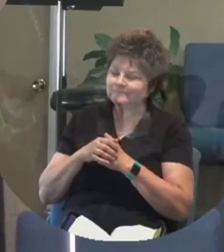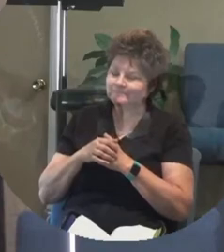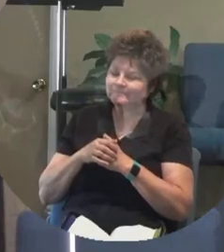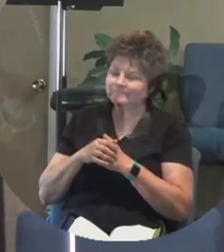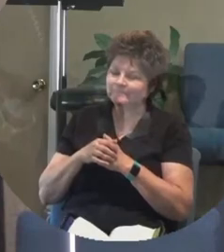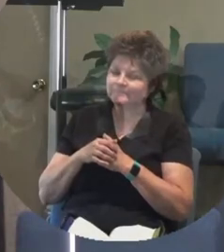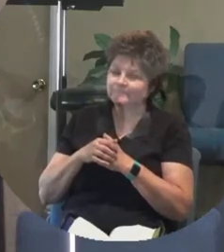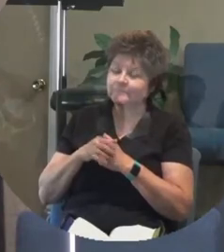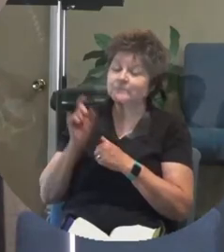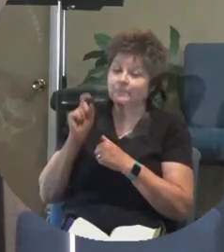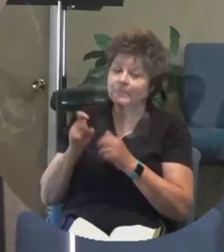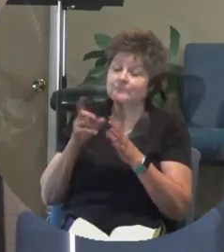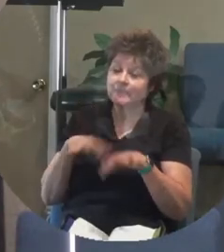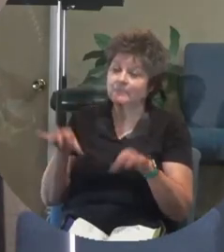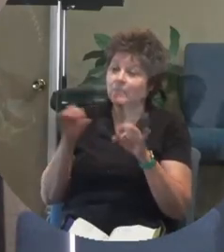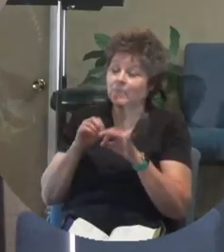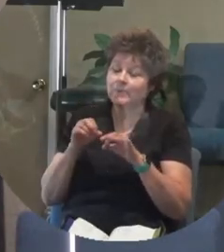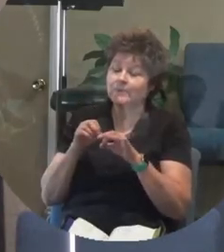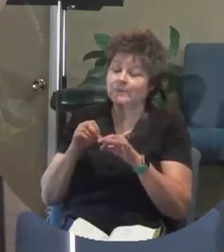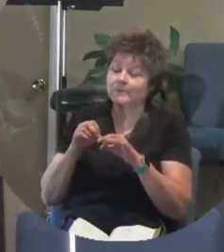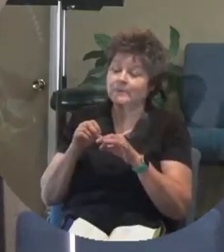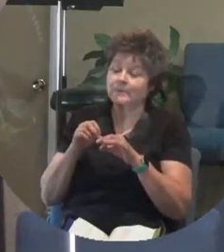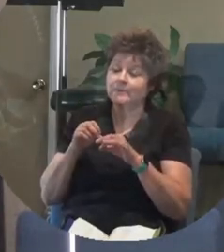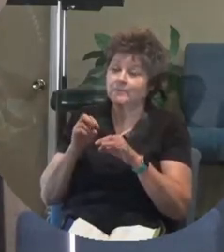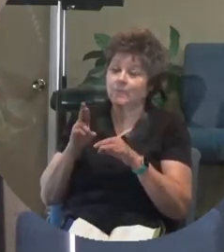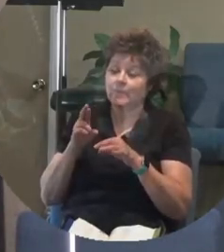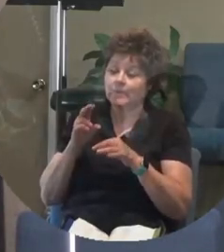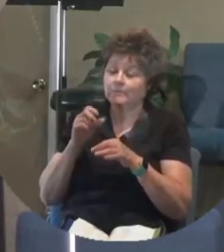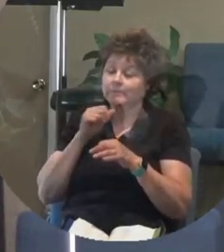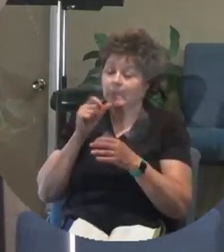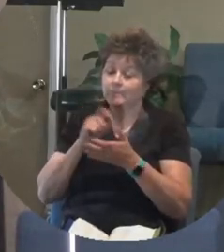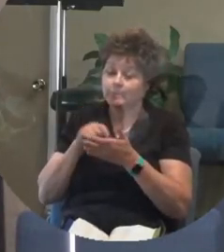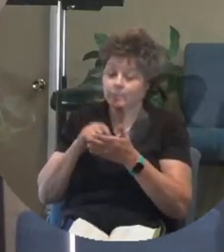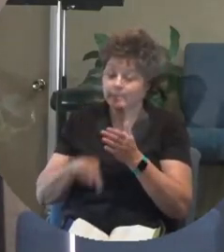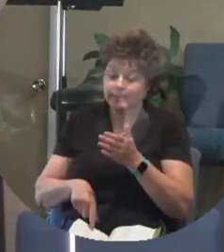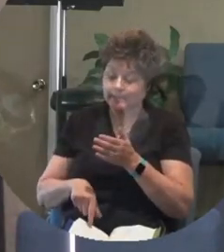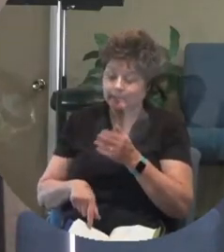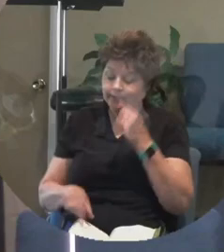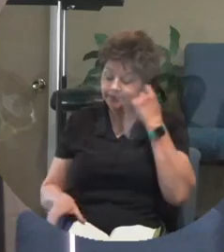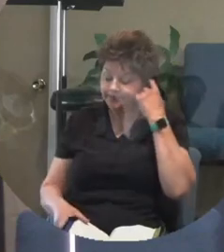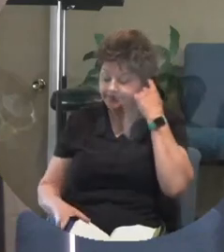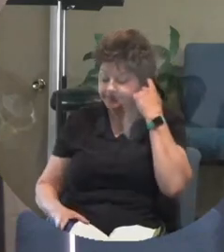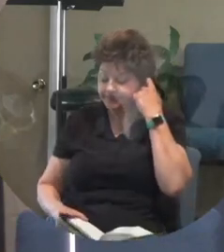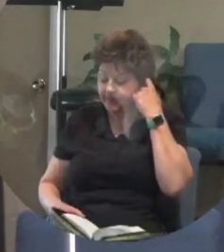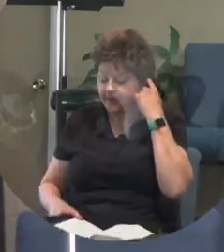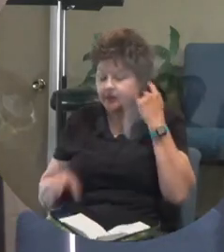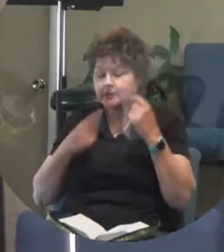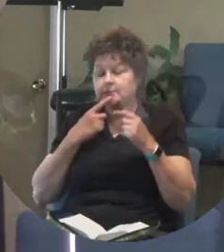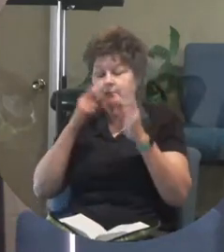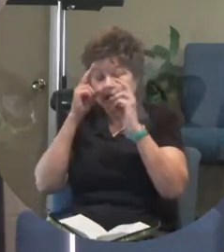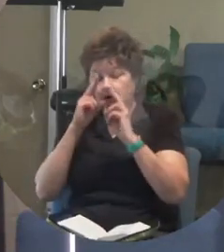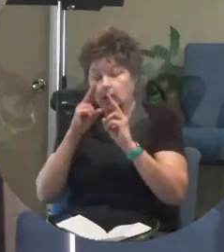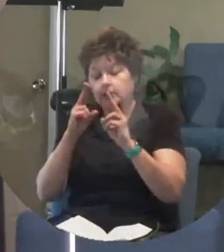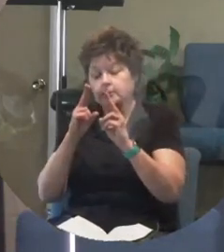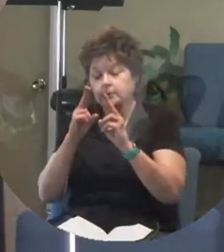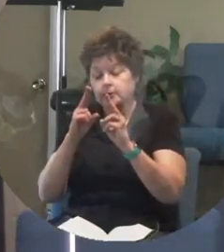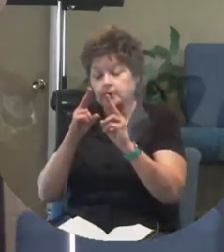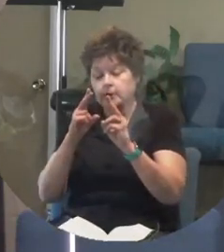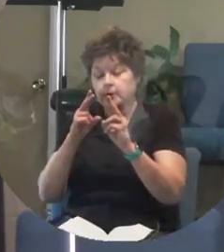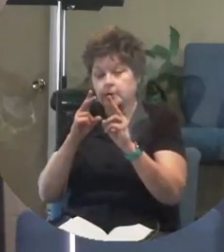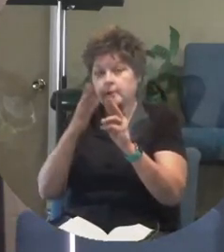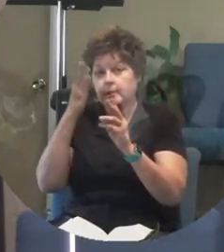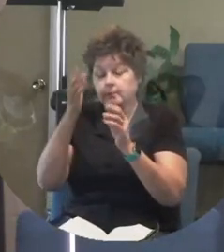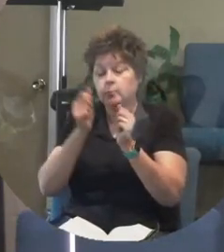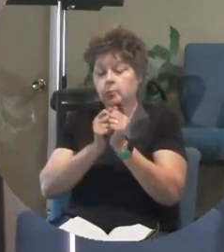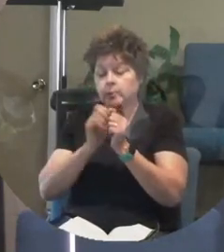Because it must be important to God or he wouldn't put it in here. And so he says, honor me with your